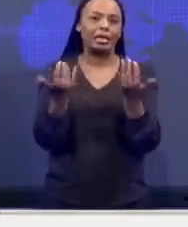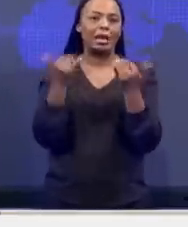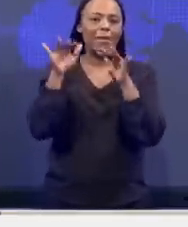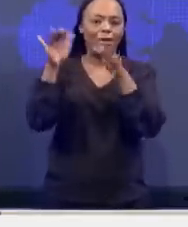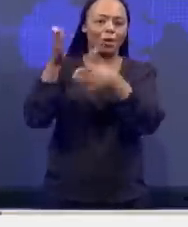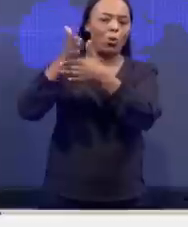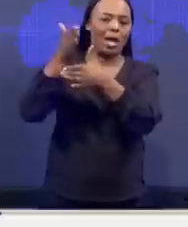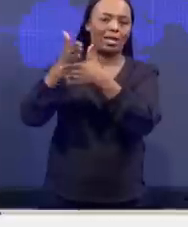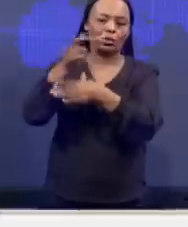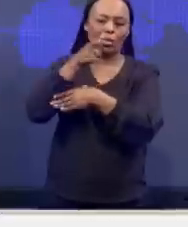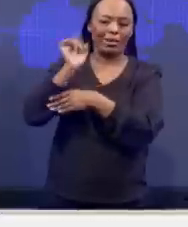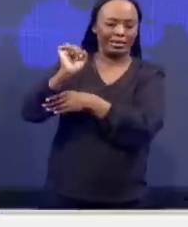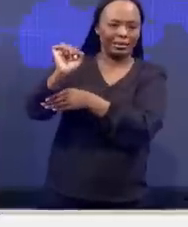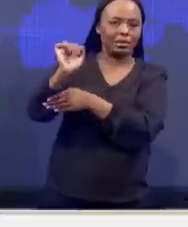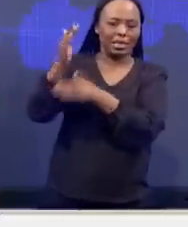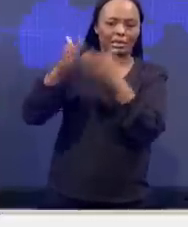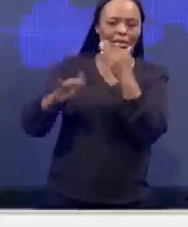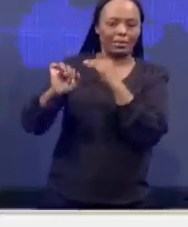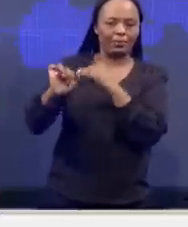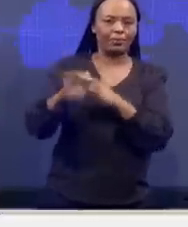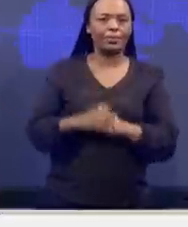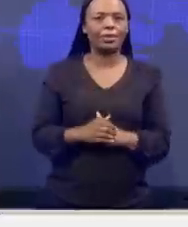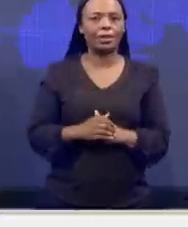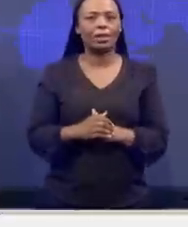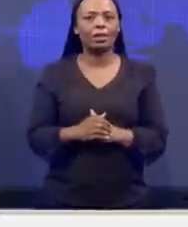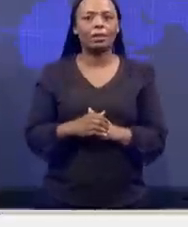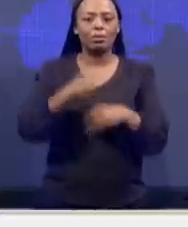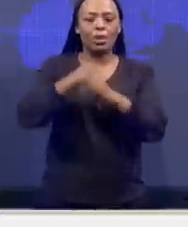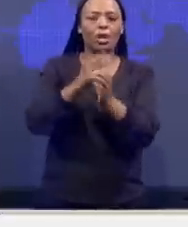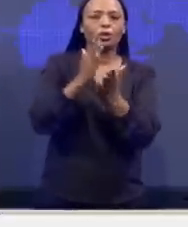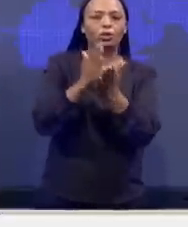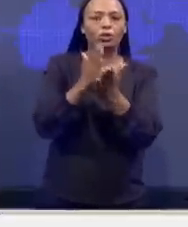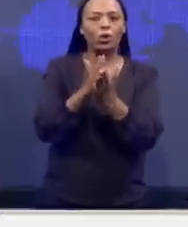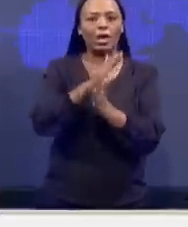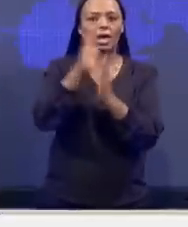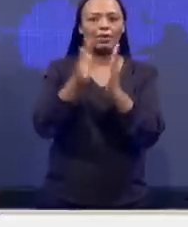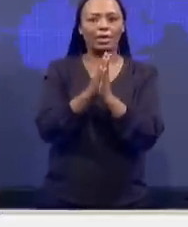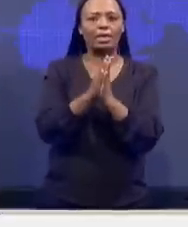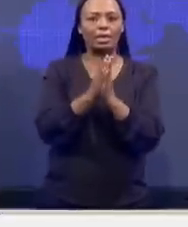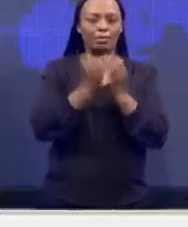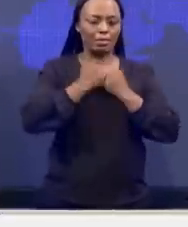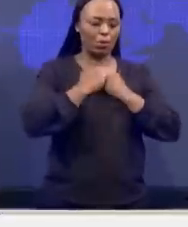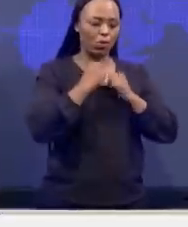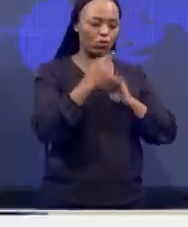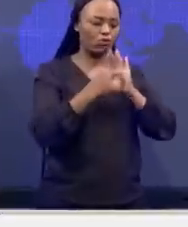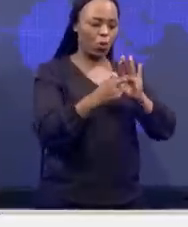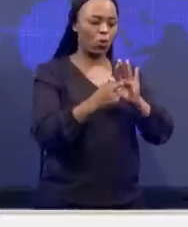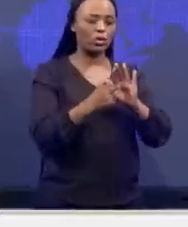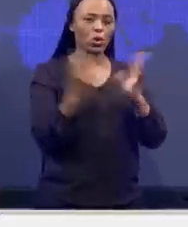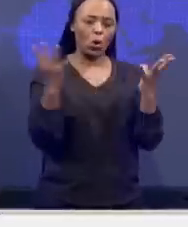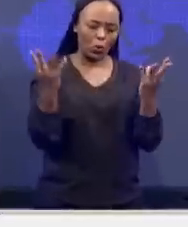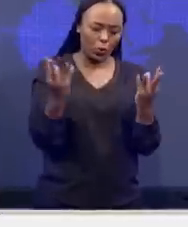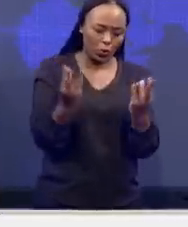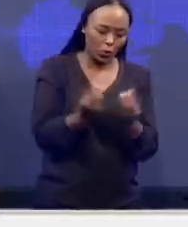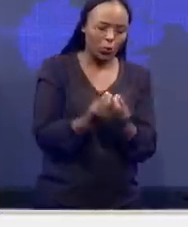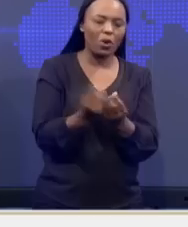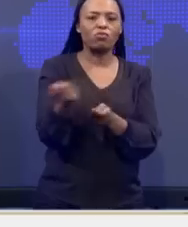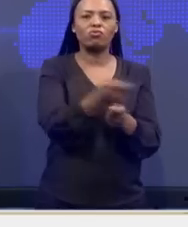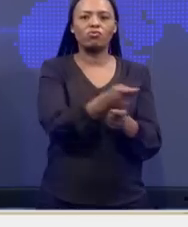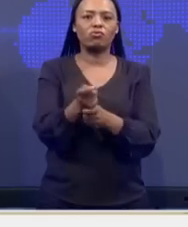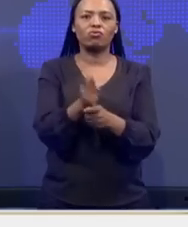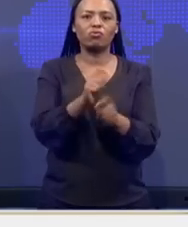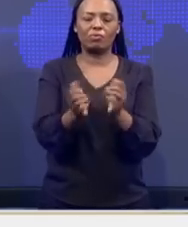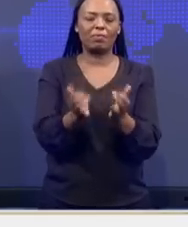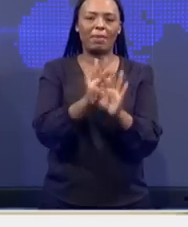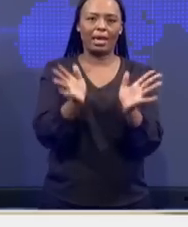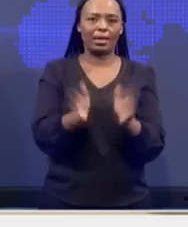would say, we'll leave everything to them. Ours was to make sure that we've dealt with the flames. Thank you very much. That was Khodile Keram. I'm